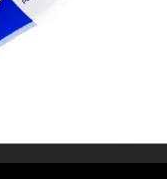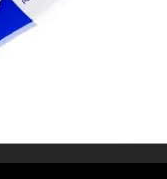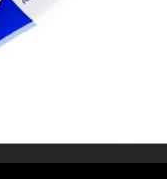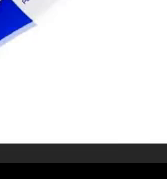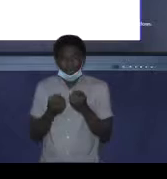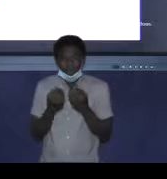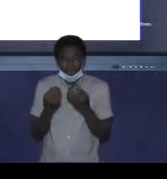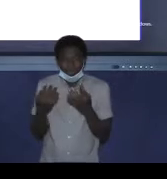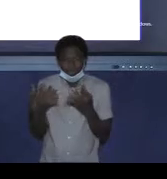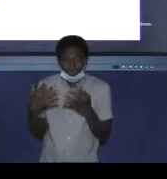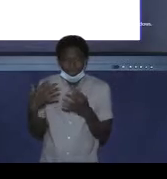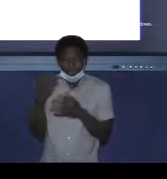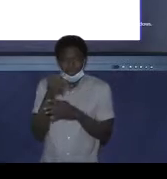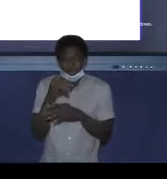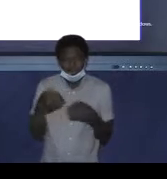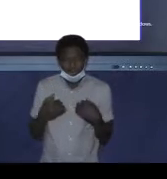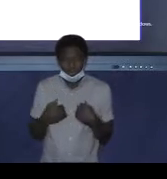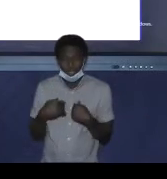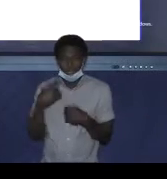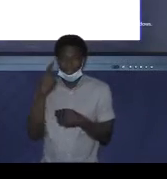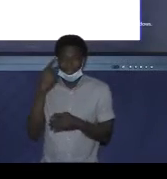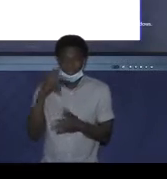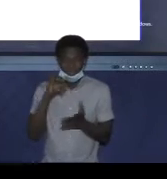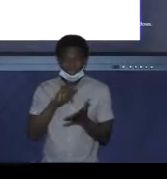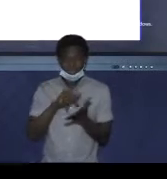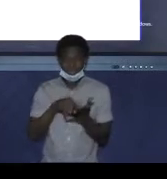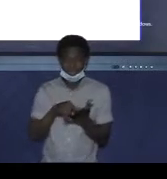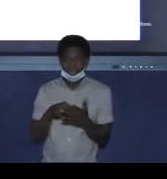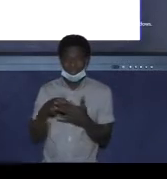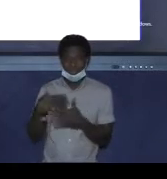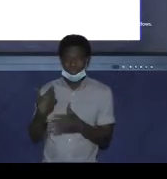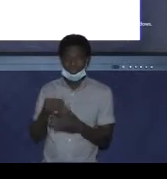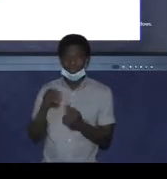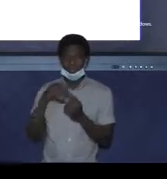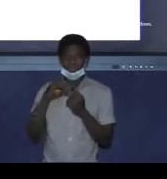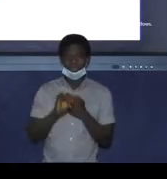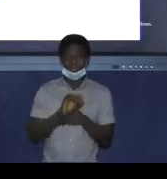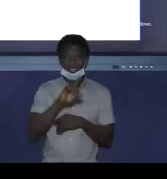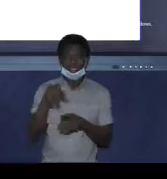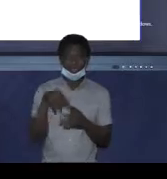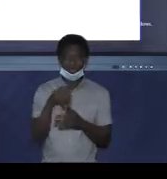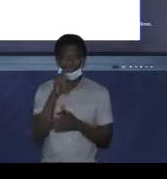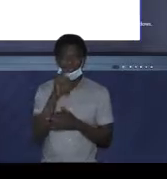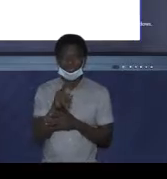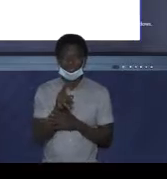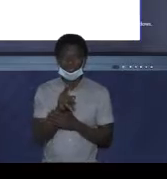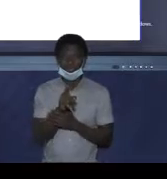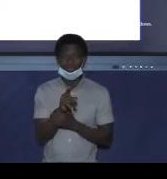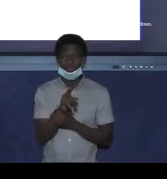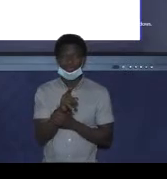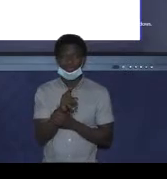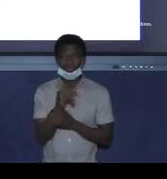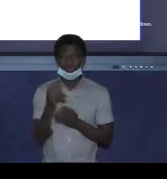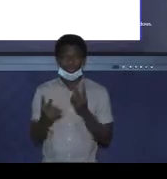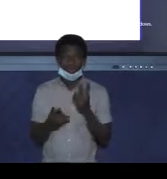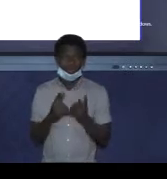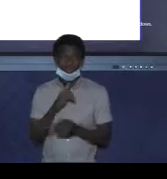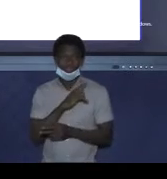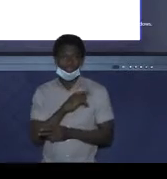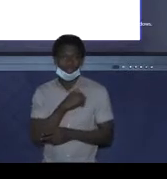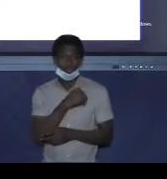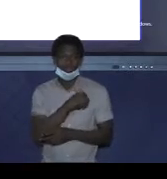I think most of you have seen this type of thermometer before, especially when you